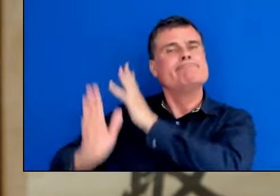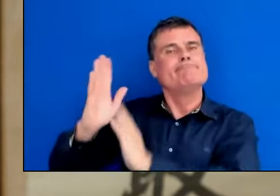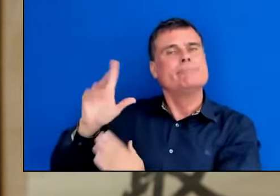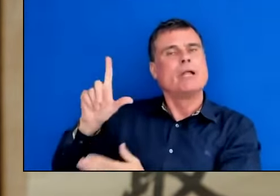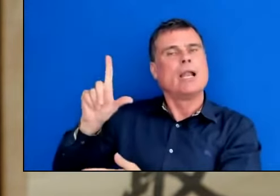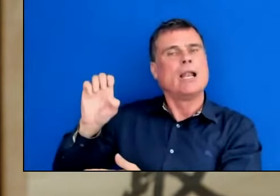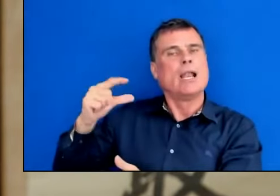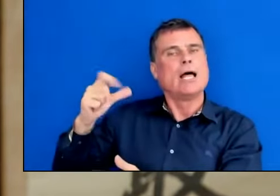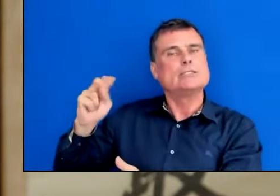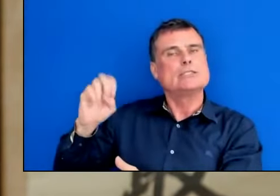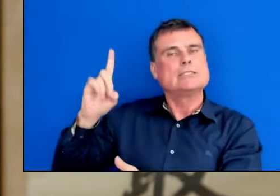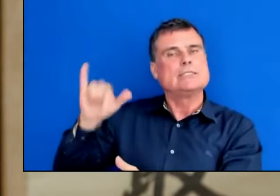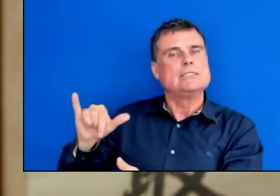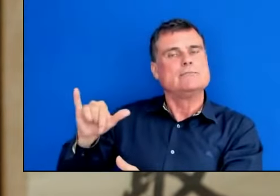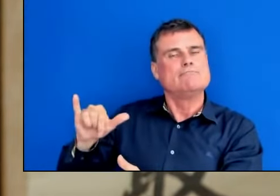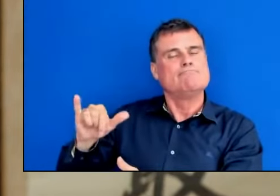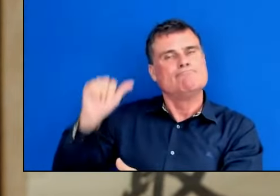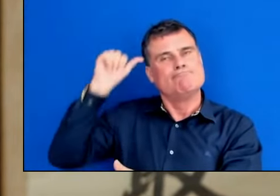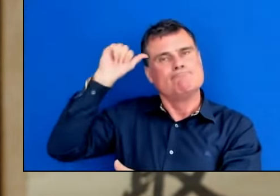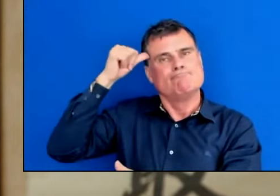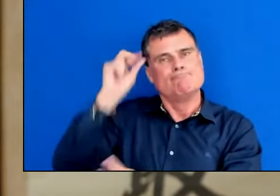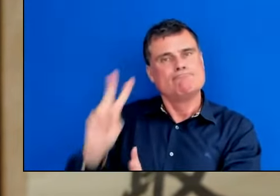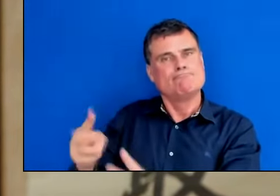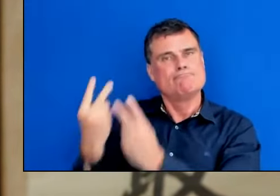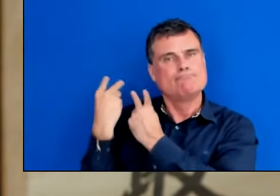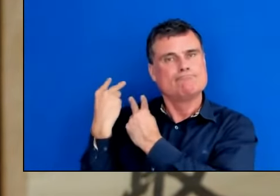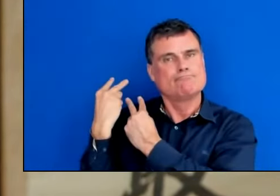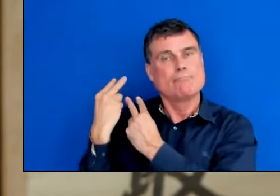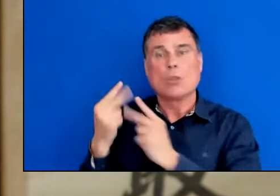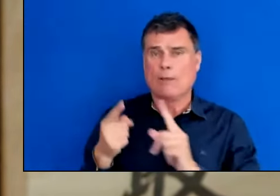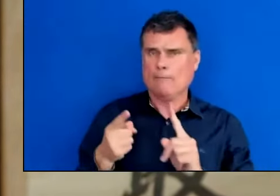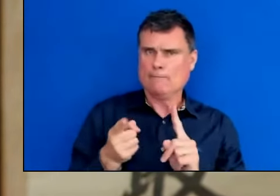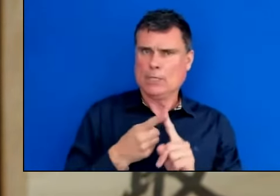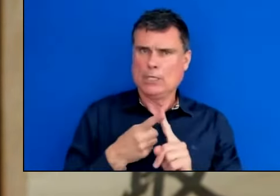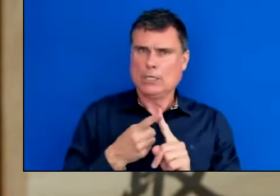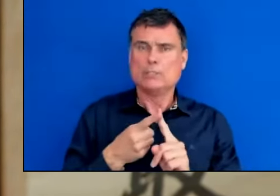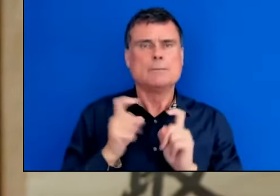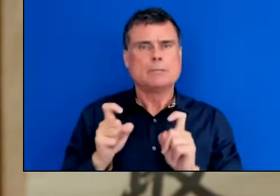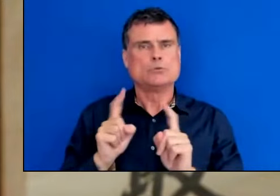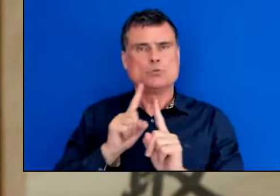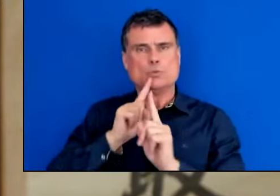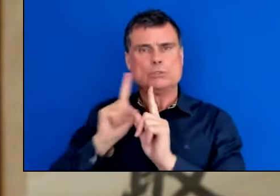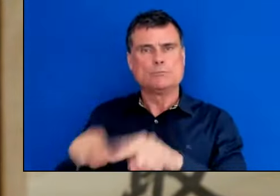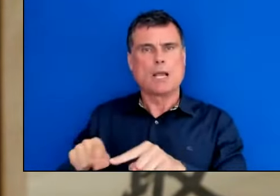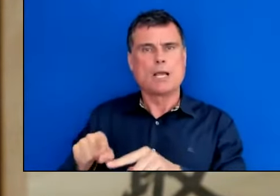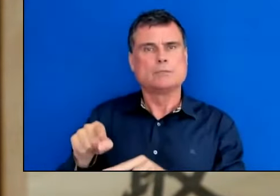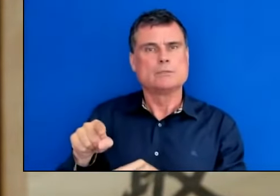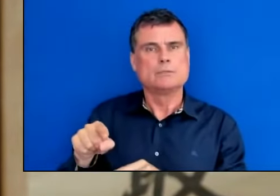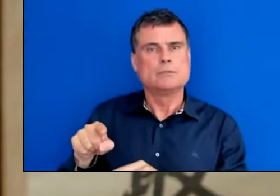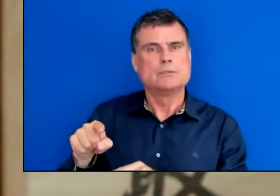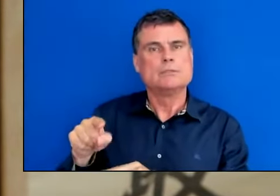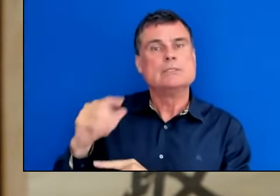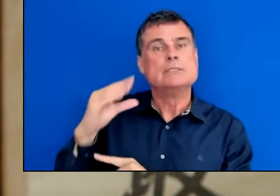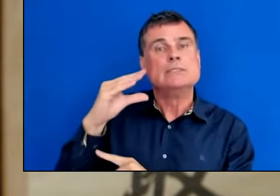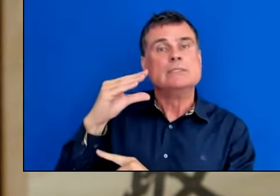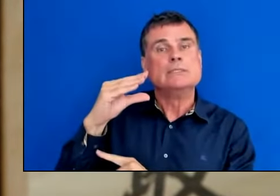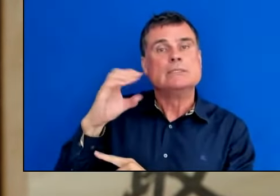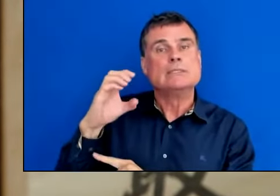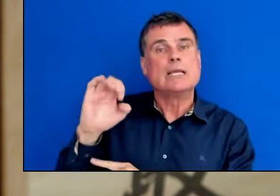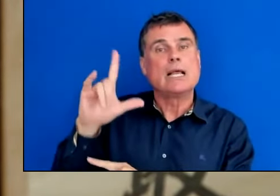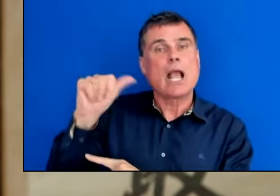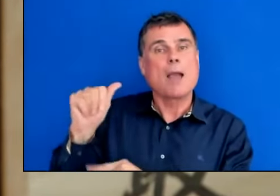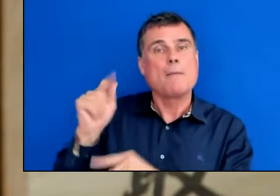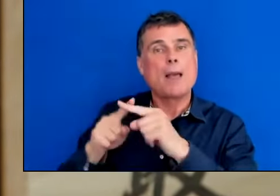Before I start, I must respond to Cecilia and Mary's remarks today.